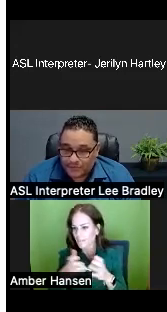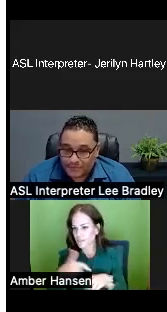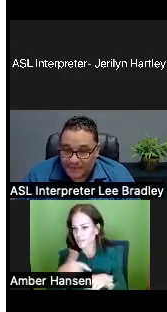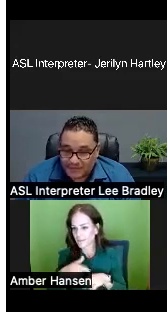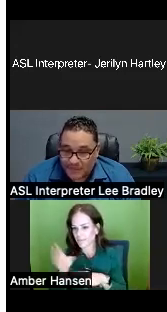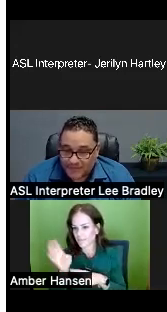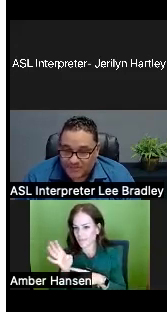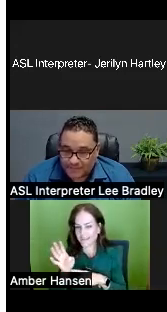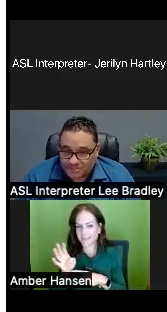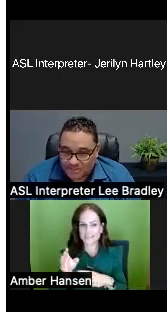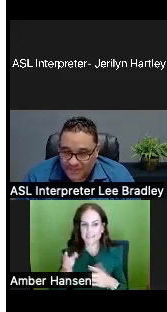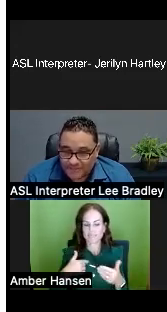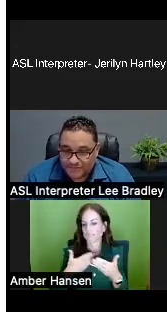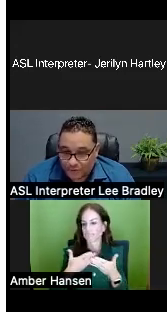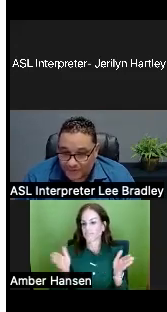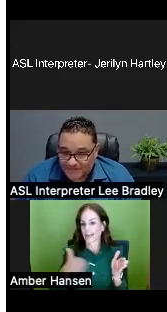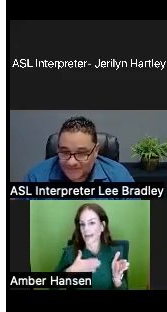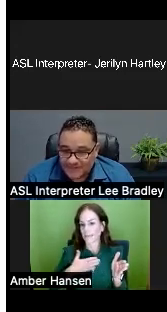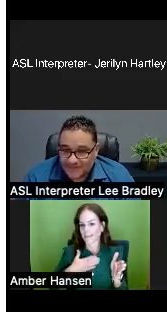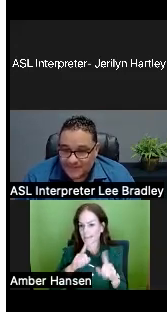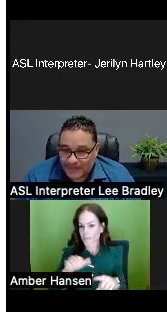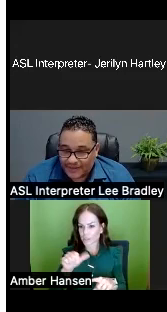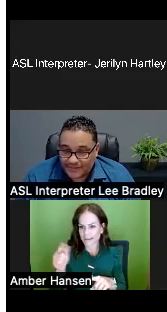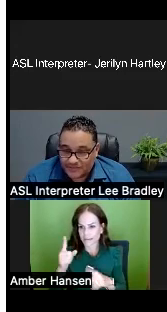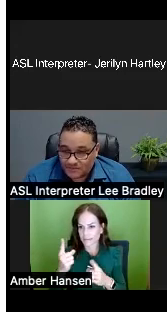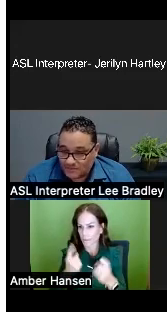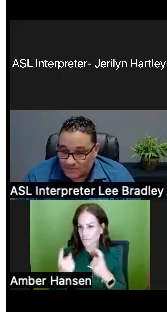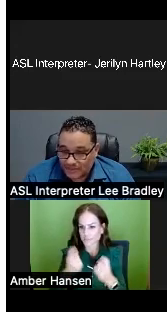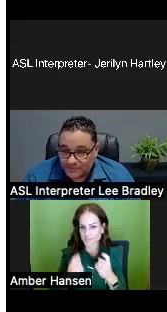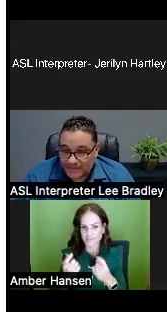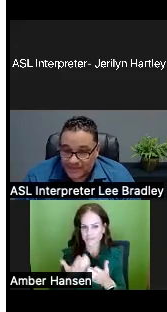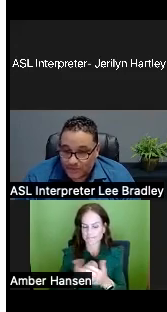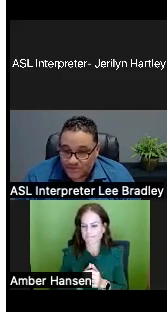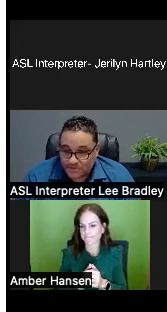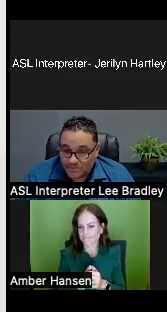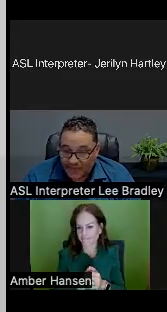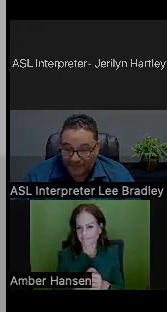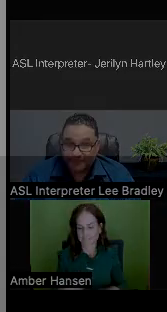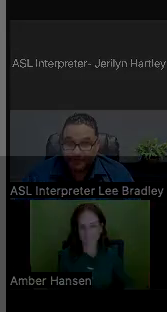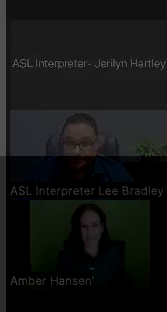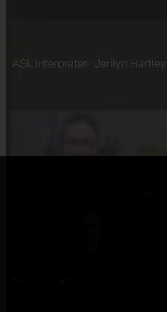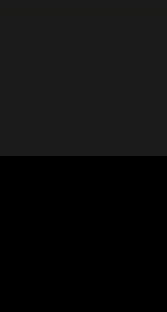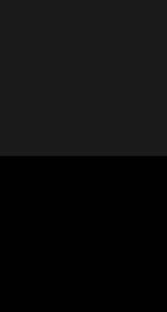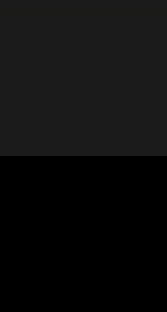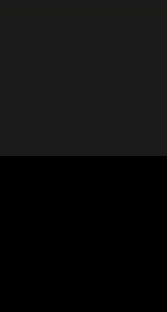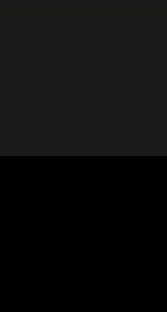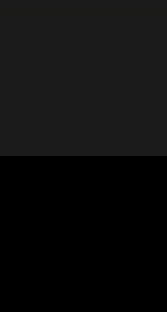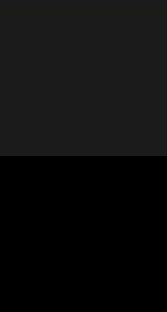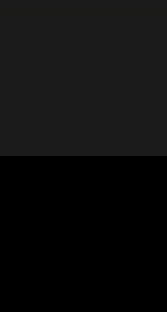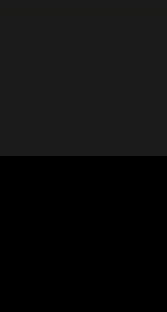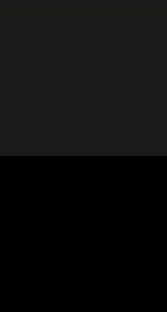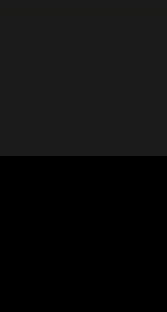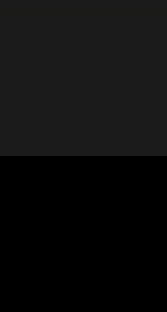And with the remaining time, there's not much left, about 4 minutes. I'd like to entertain any questions you may have. Would you mind